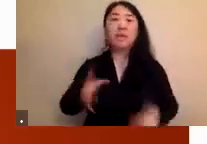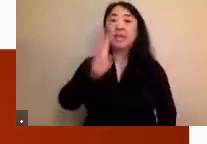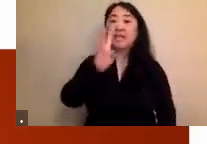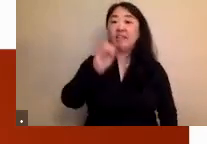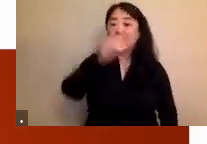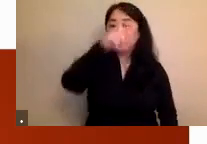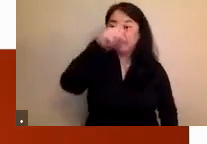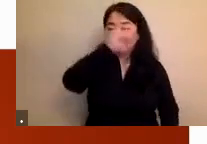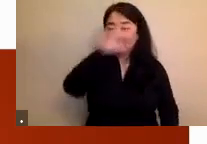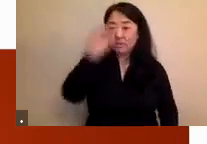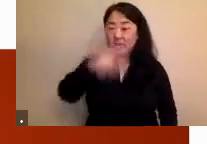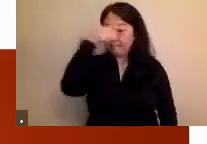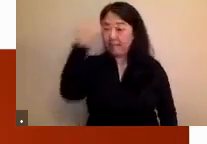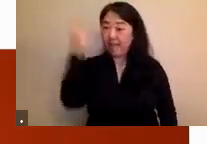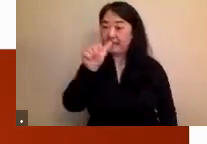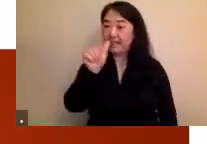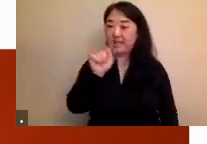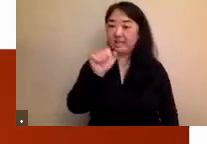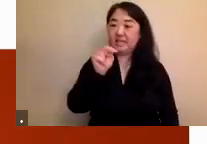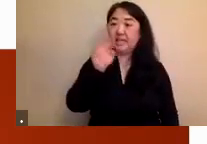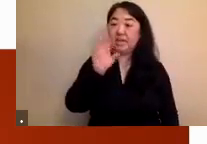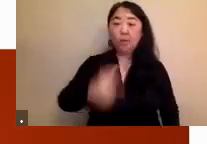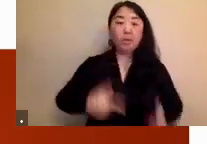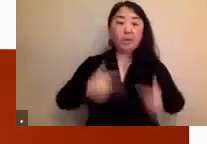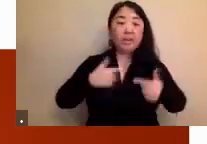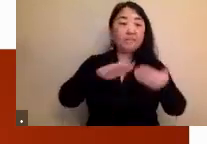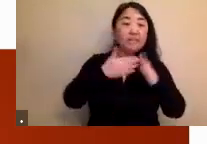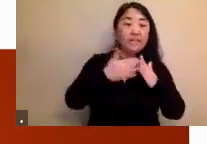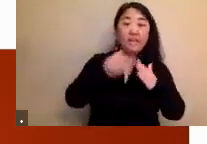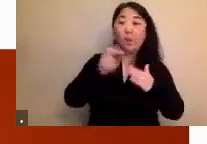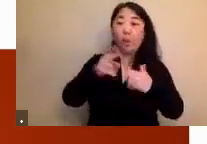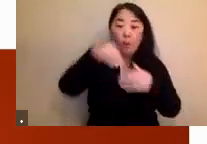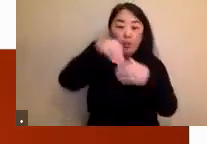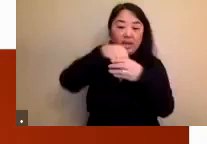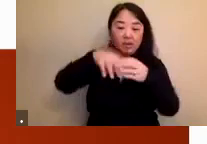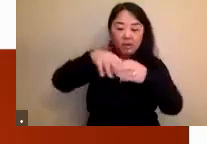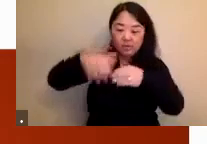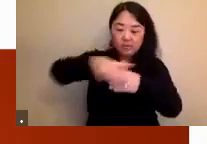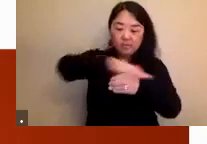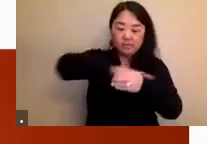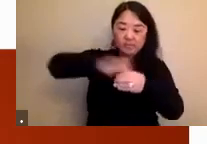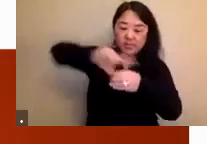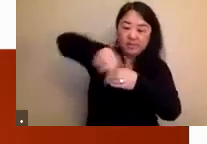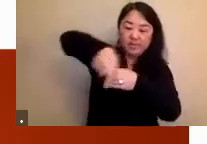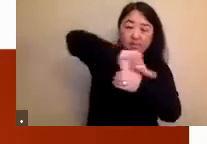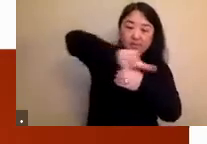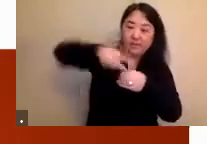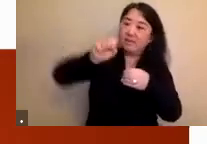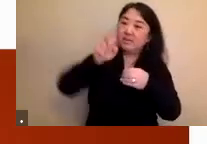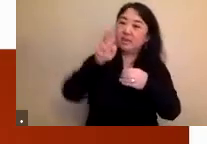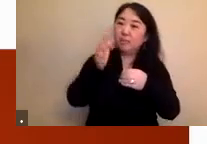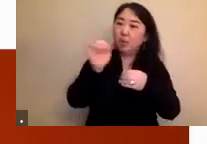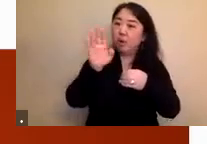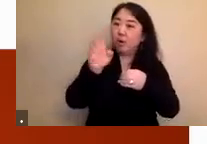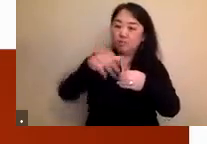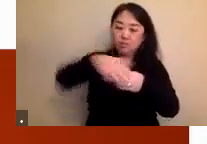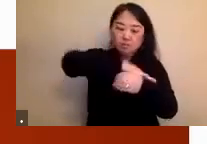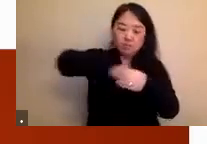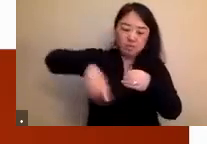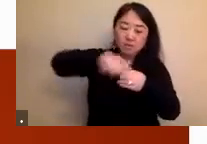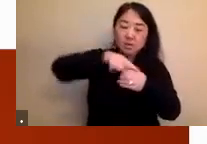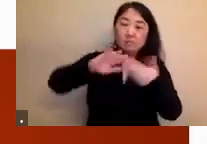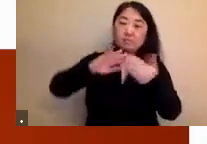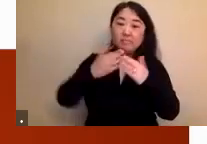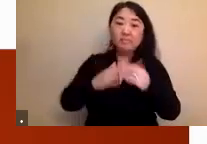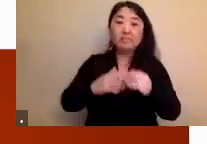Blacks and Latino live in the cities or in the inner suburbs that surround the city. And I mentioned